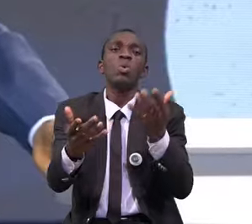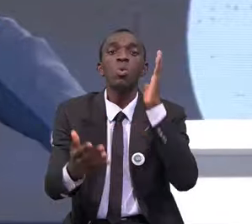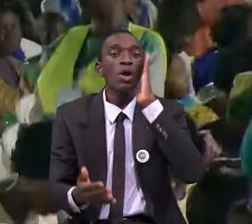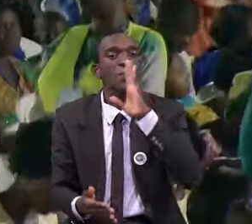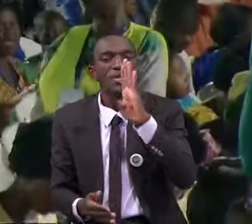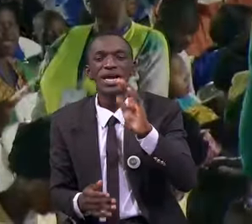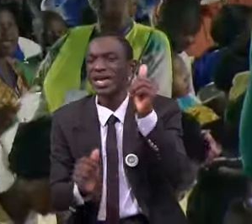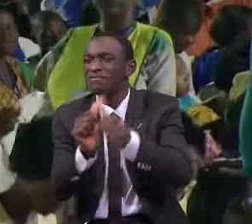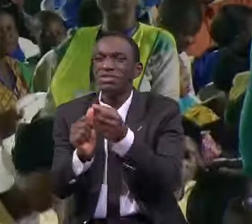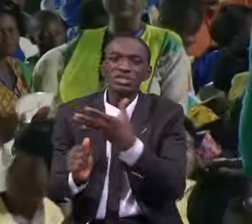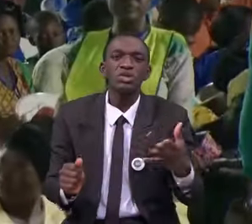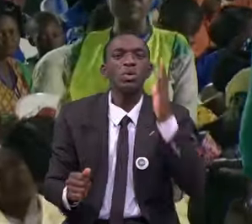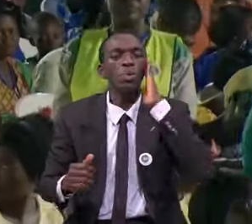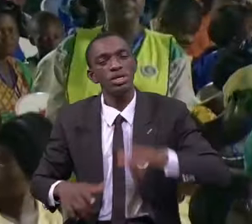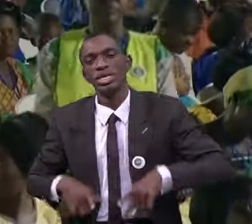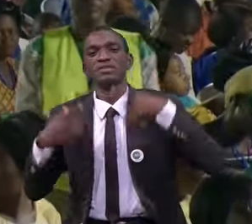alive tonight.